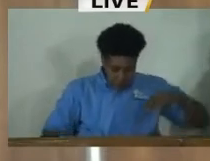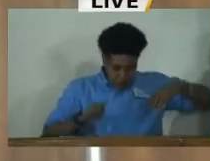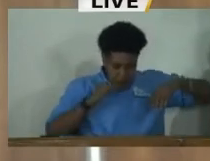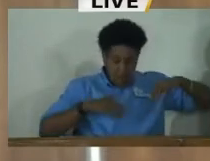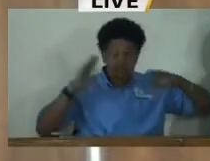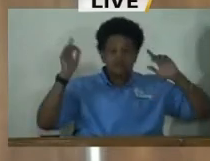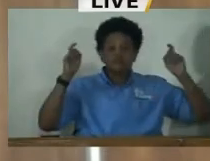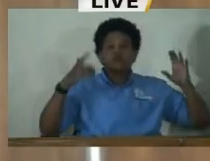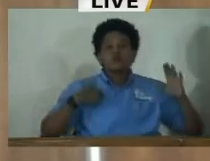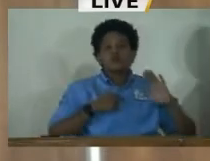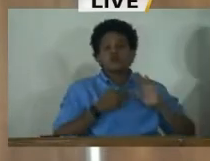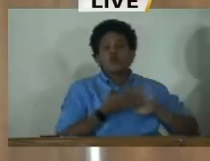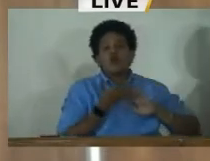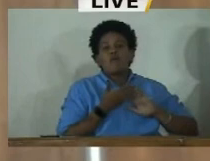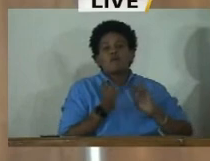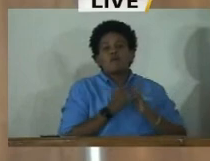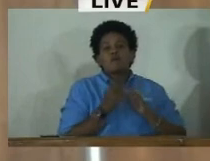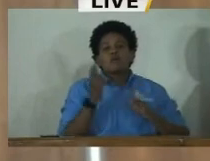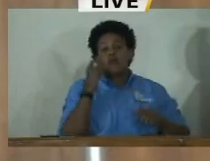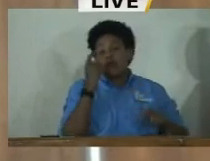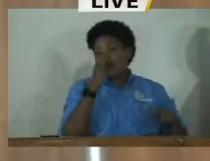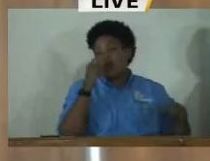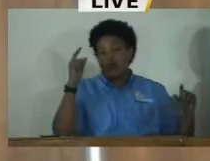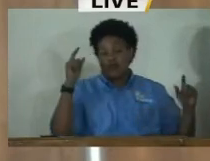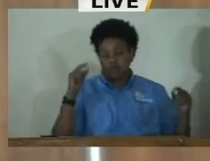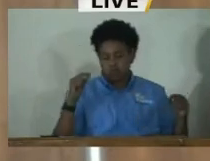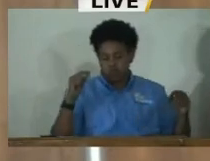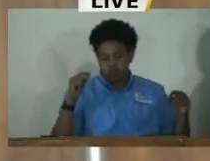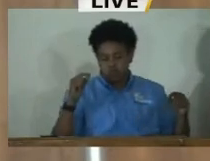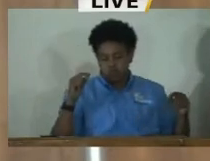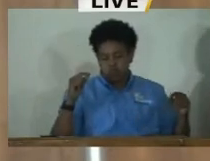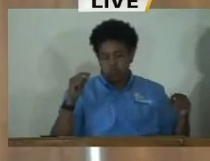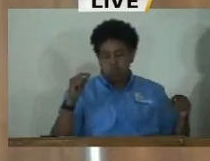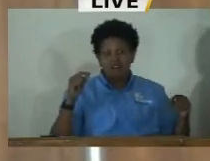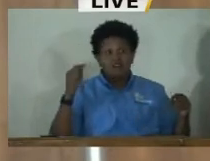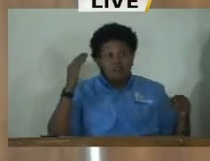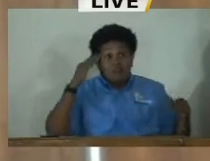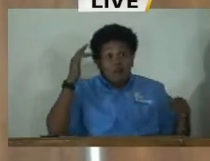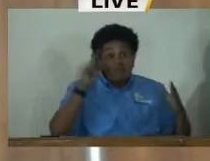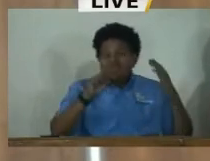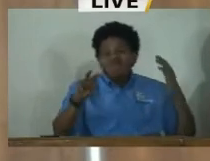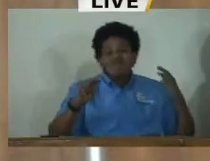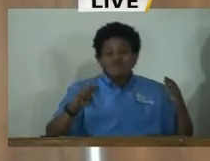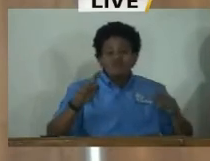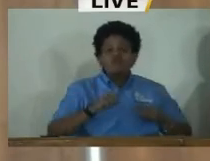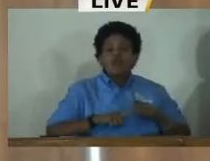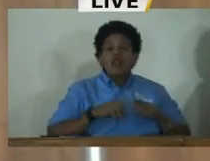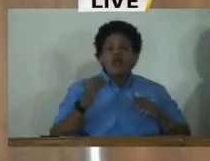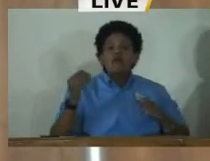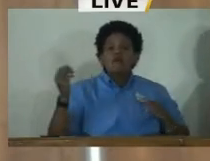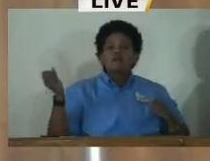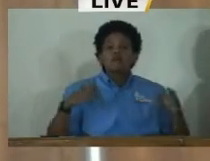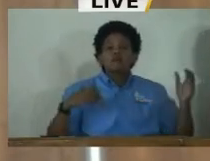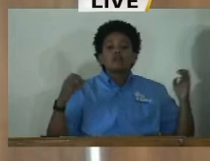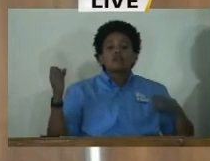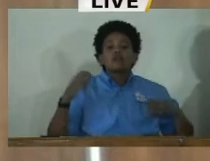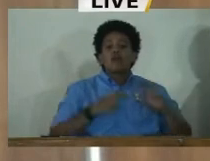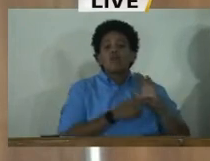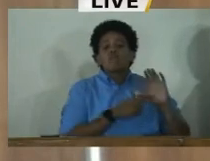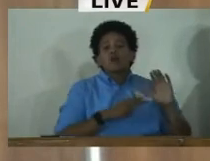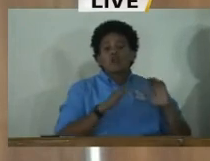Madam Speaker, we've been operating with our eyes wide shut for too long, relying on the residual spin-offs of brand